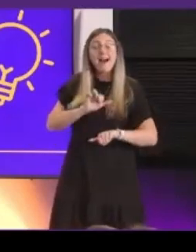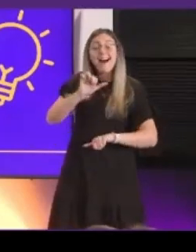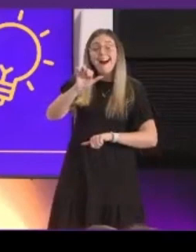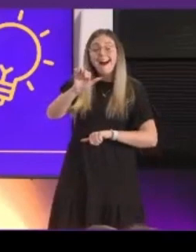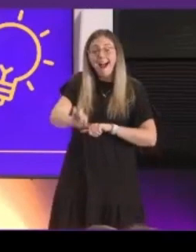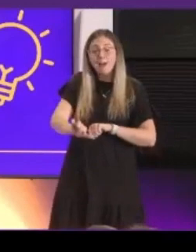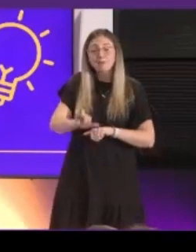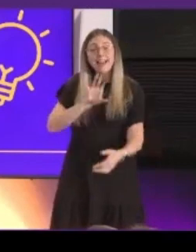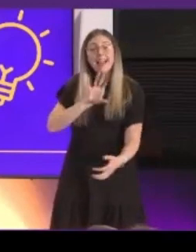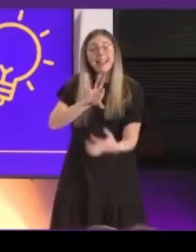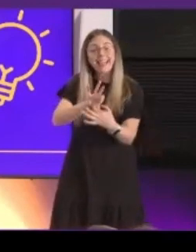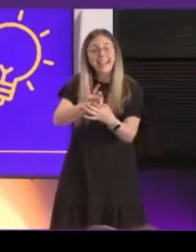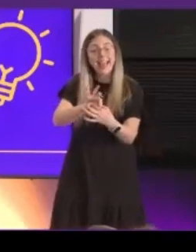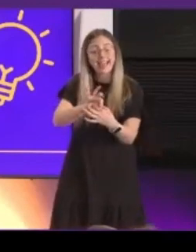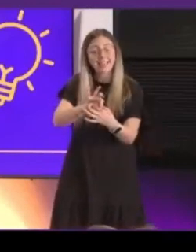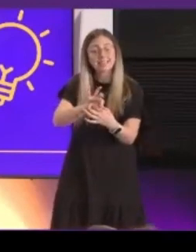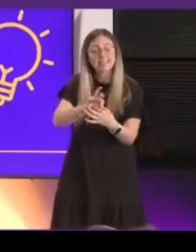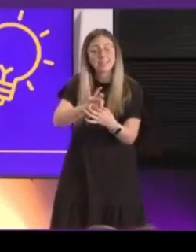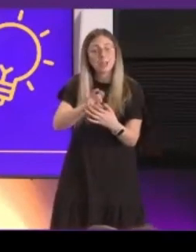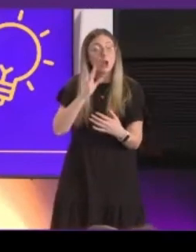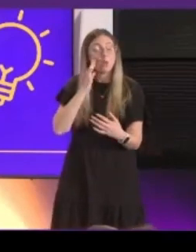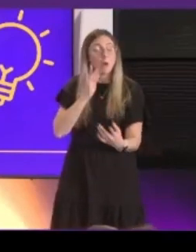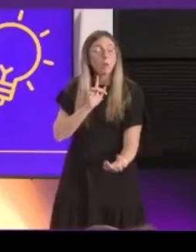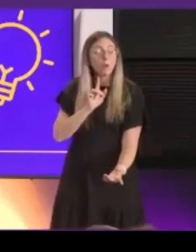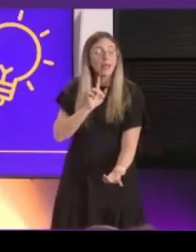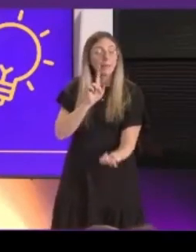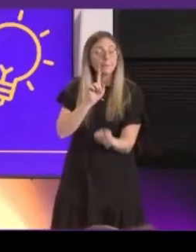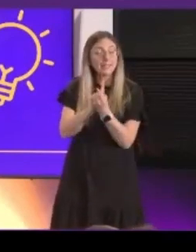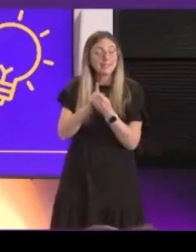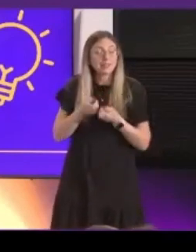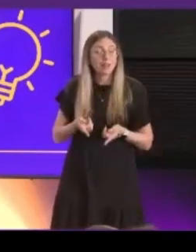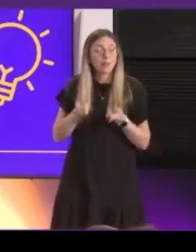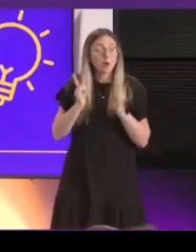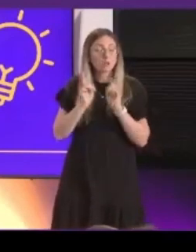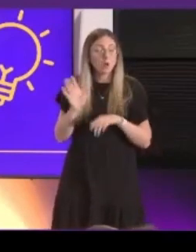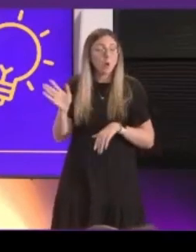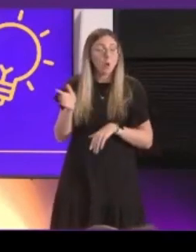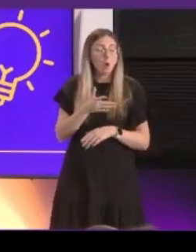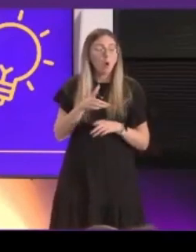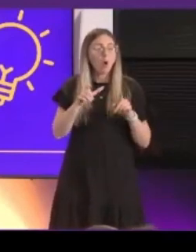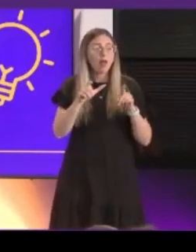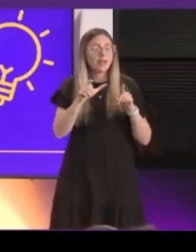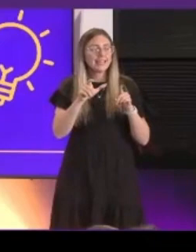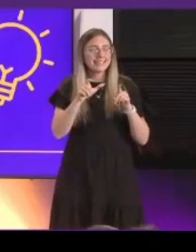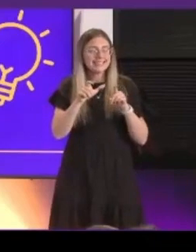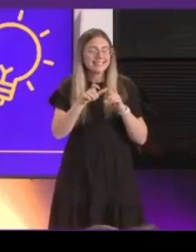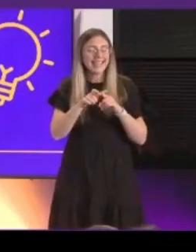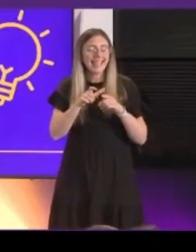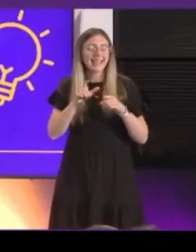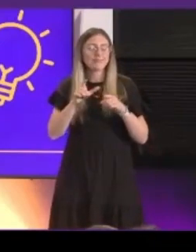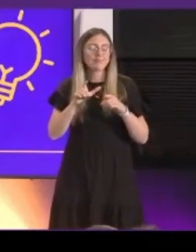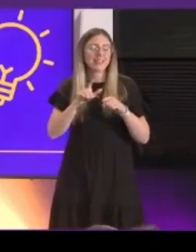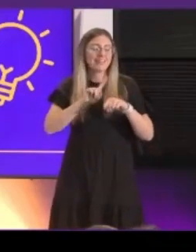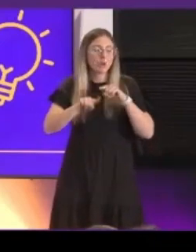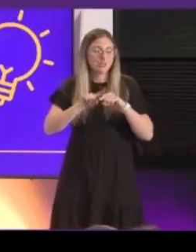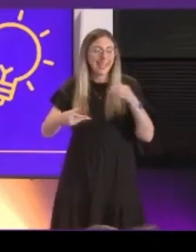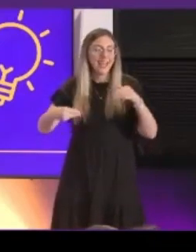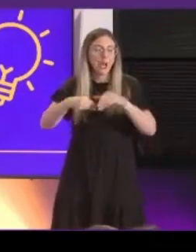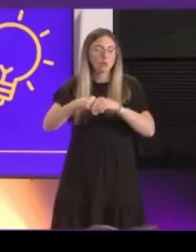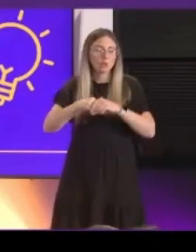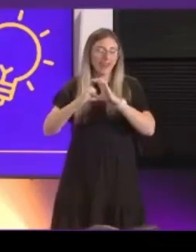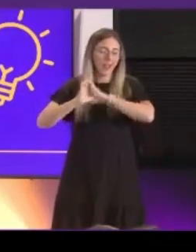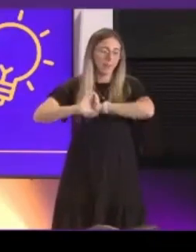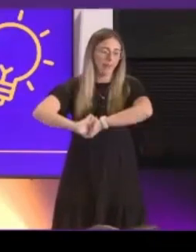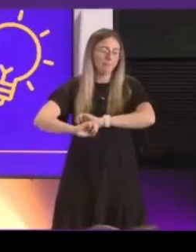in our connects, we have a connect thing. So whenever we meet with our bosses, we all have to make a D&I commitment. And all I would say is, and